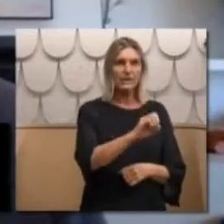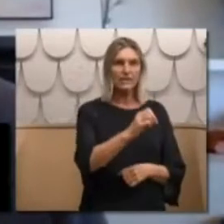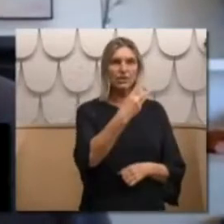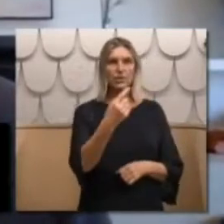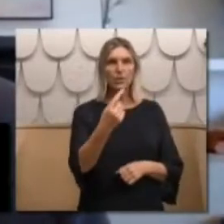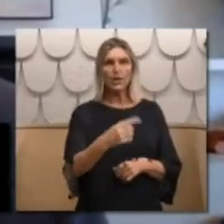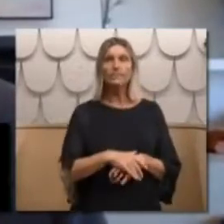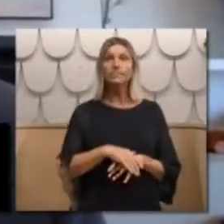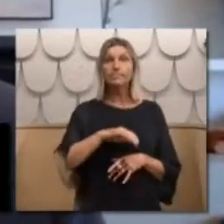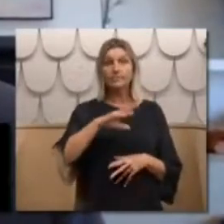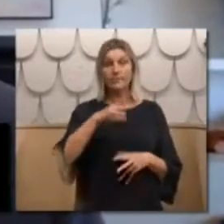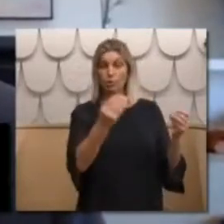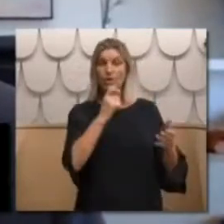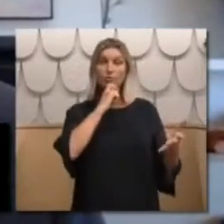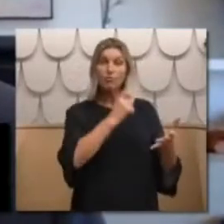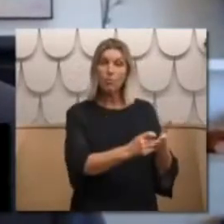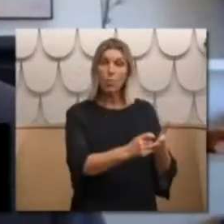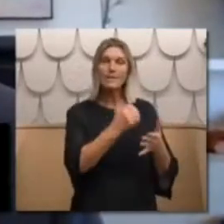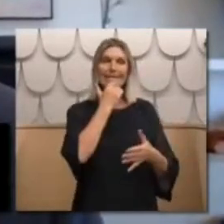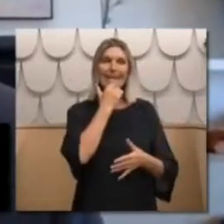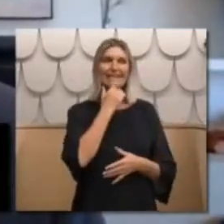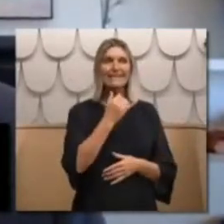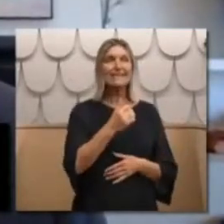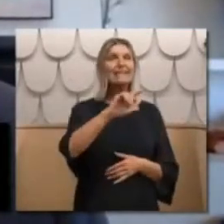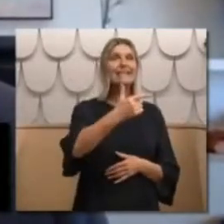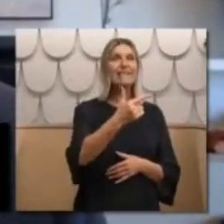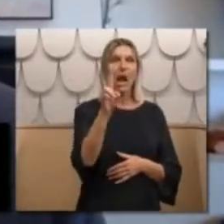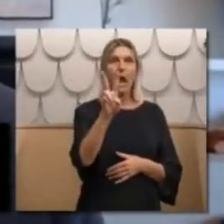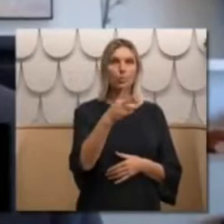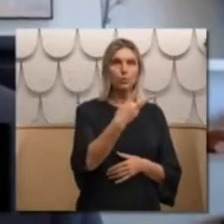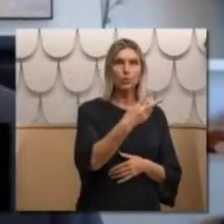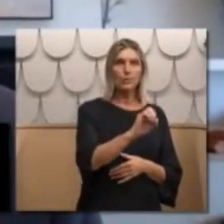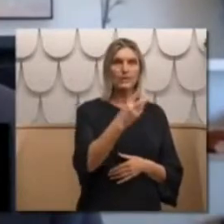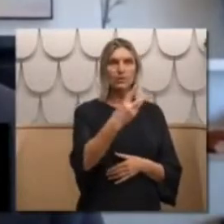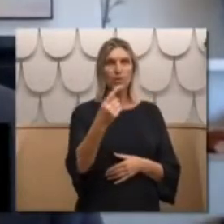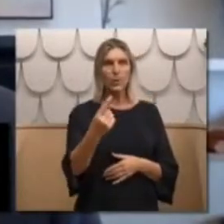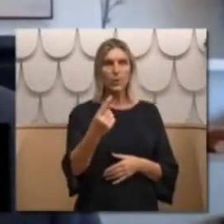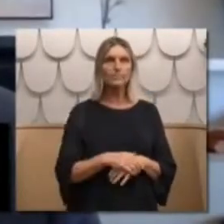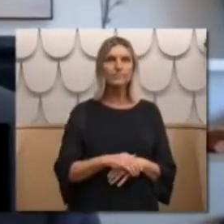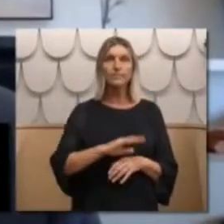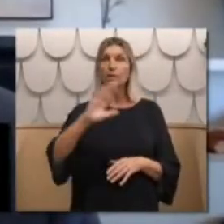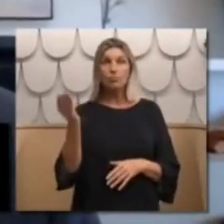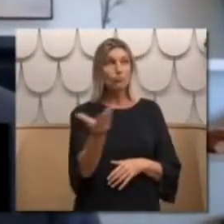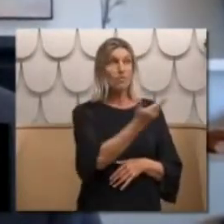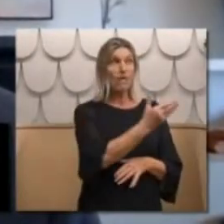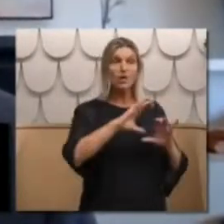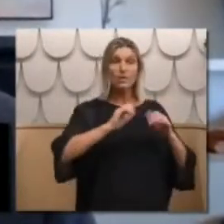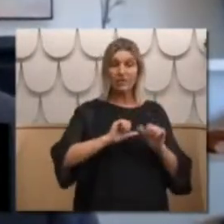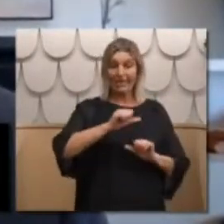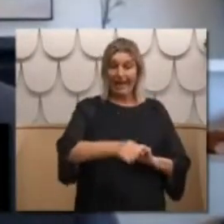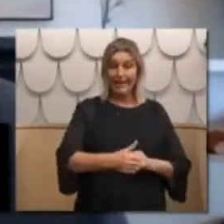2021. And she produced a report dated the 7th of April, 2021. A copy of that report was provided to the Commission the following